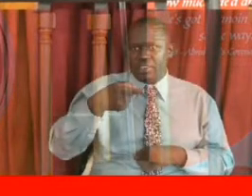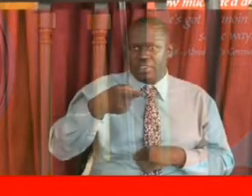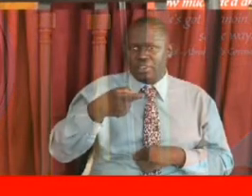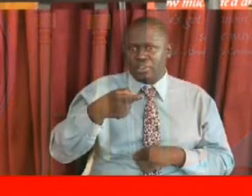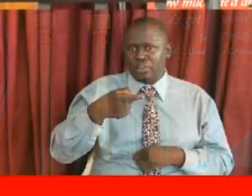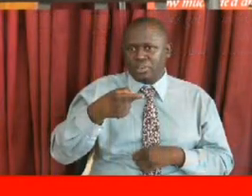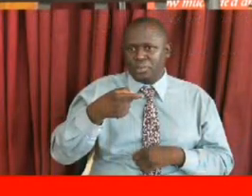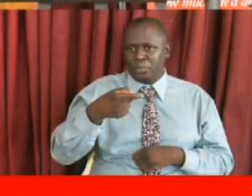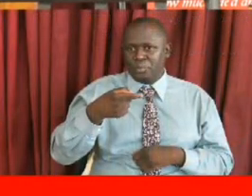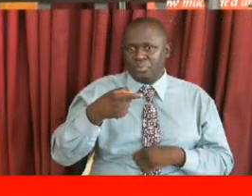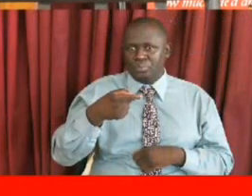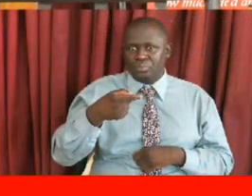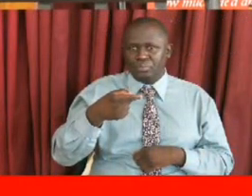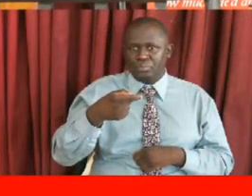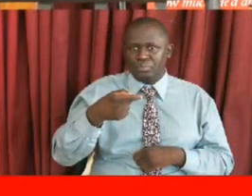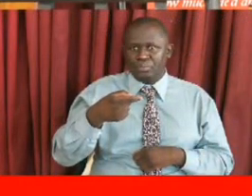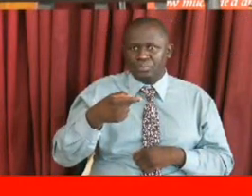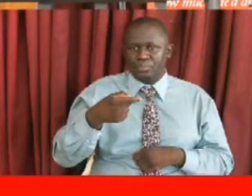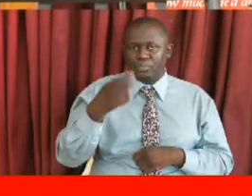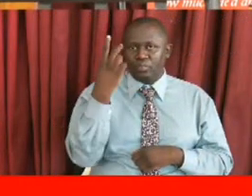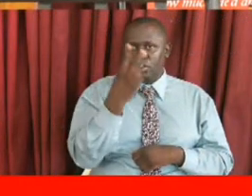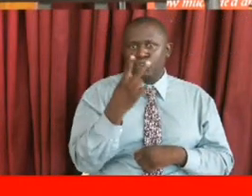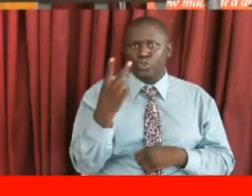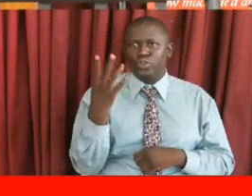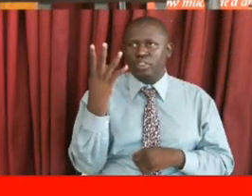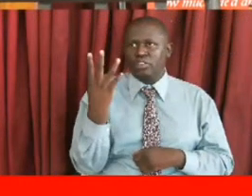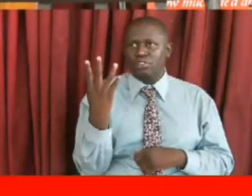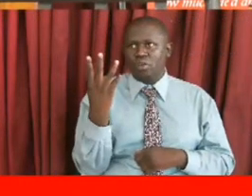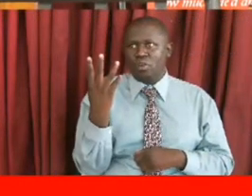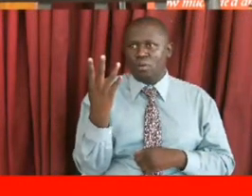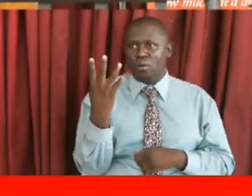in in 2 224